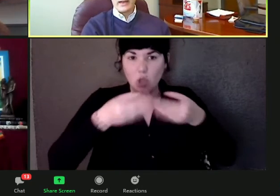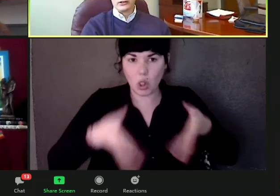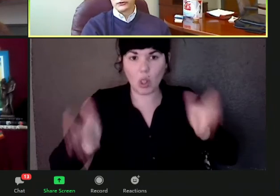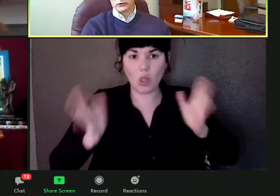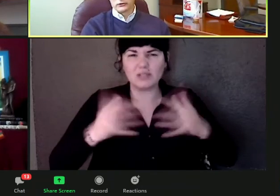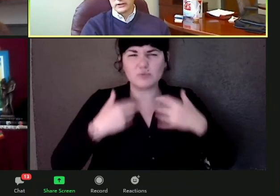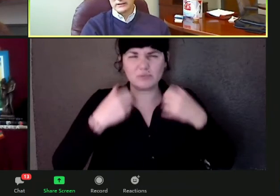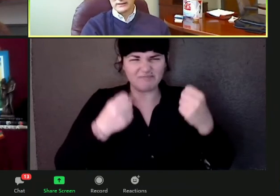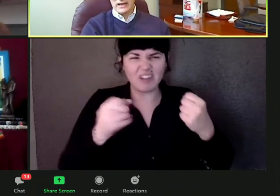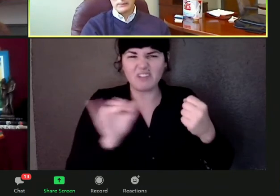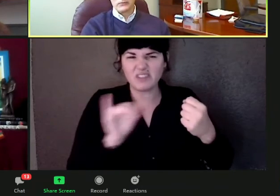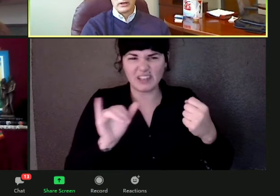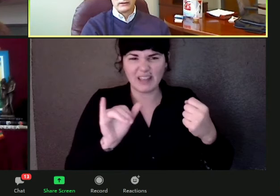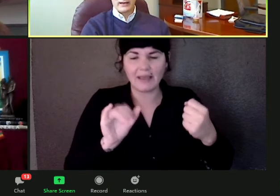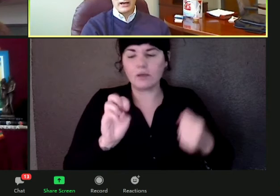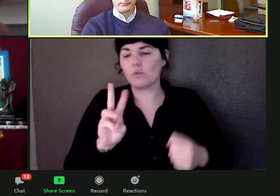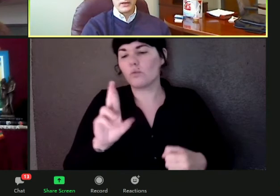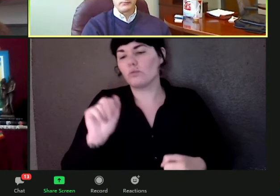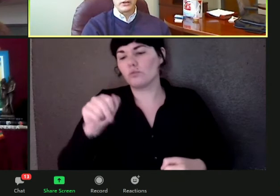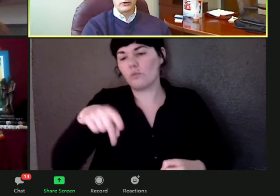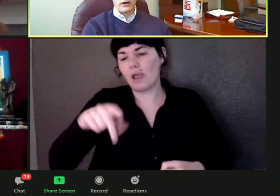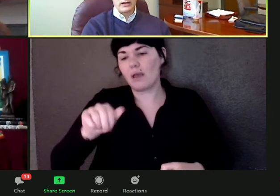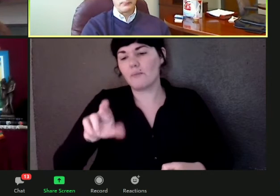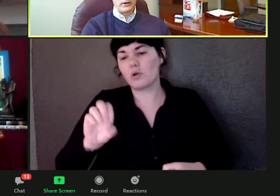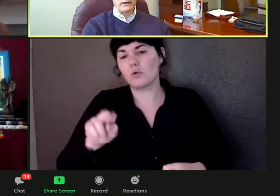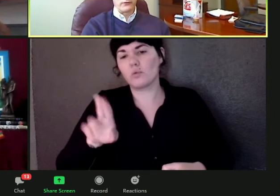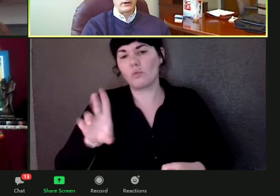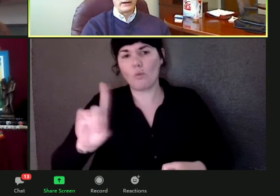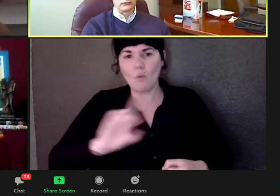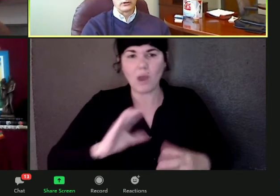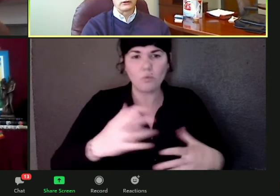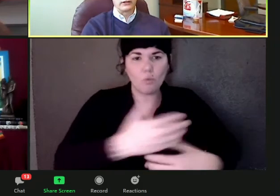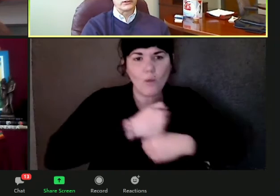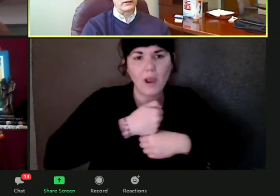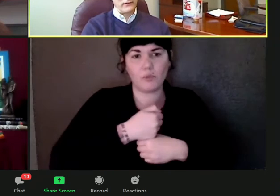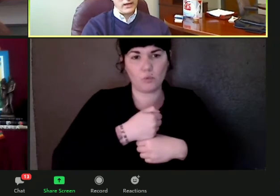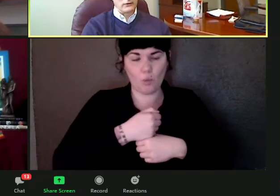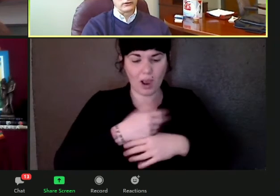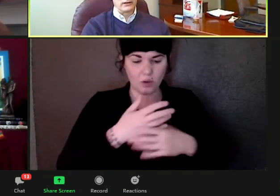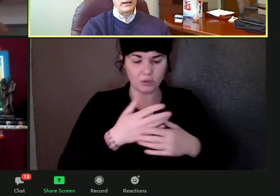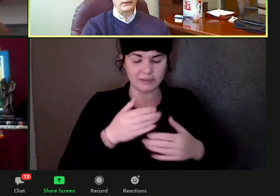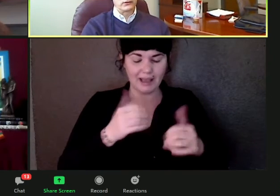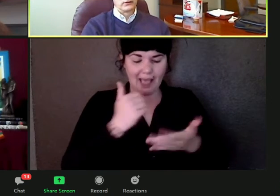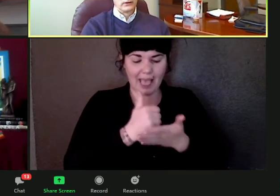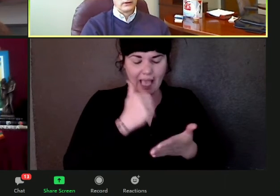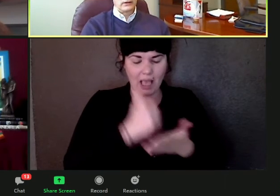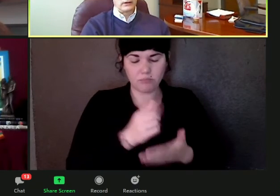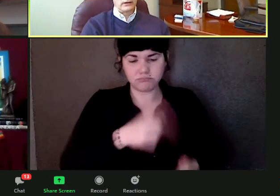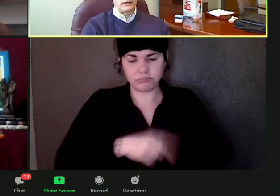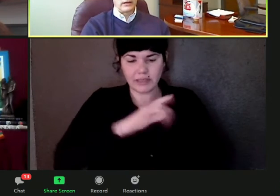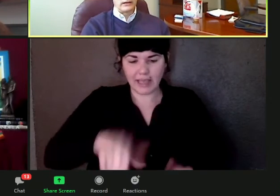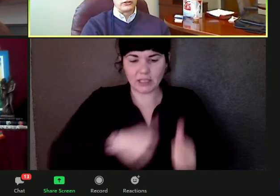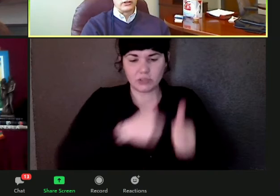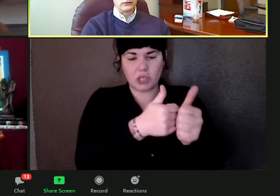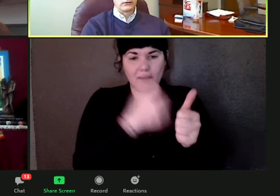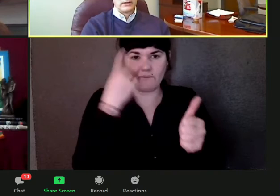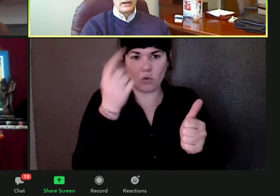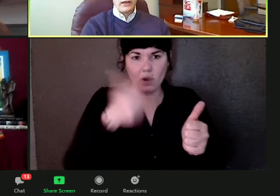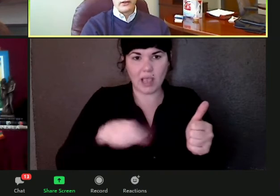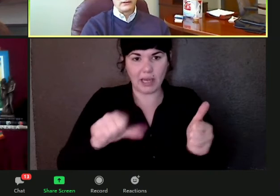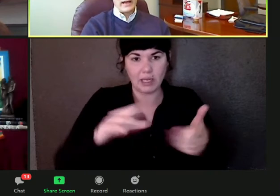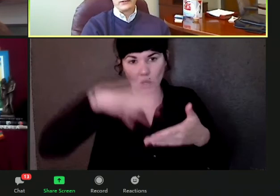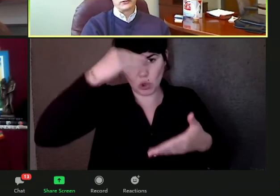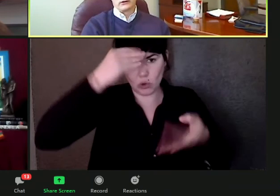and the additional learning time to help them get caught up for any learning loss that they've had over the last year.